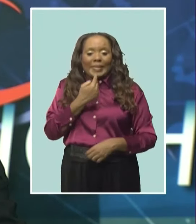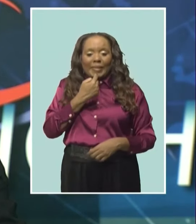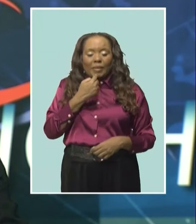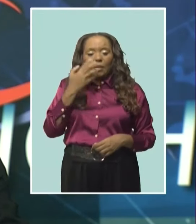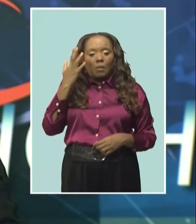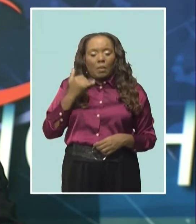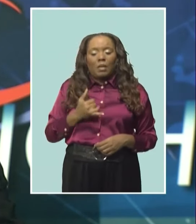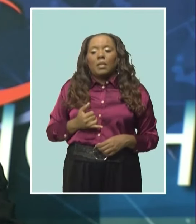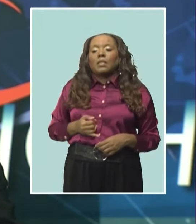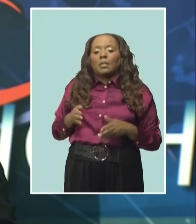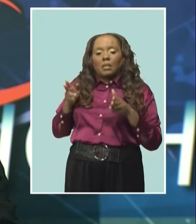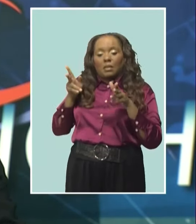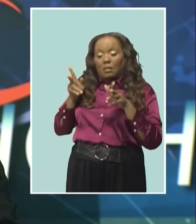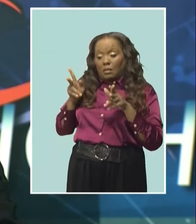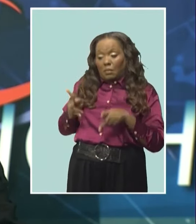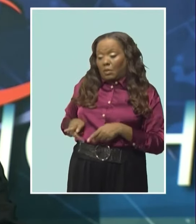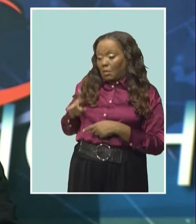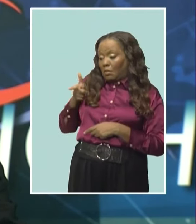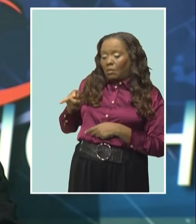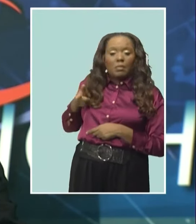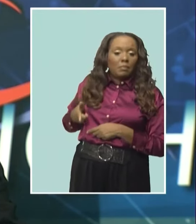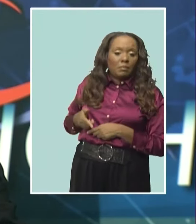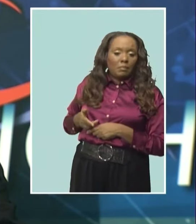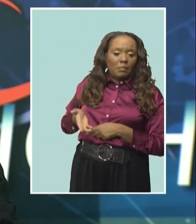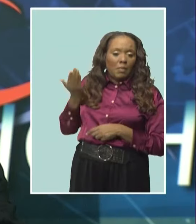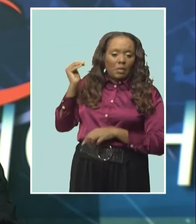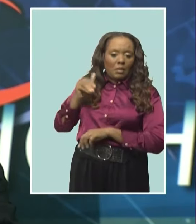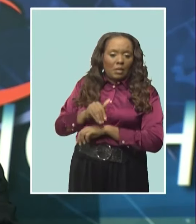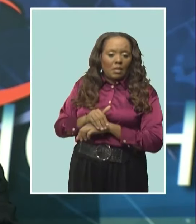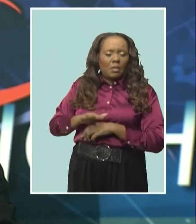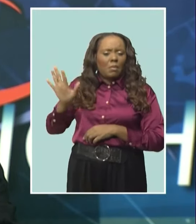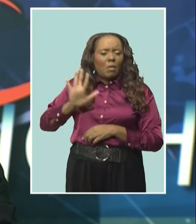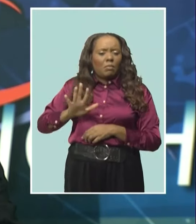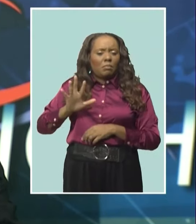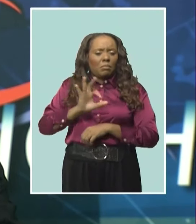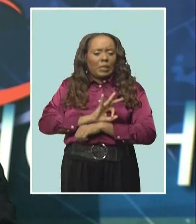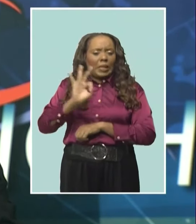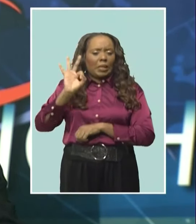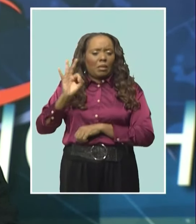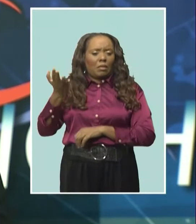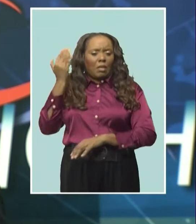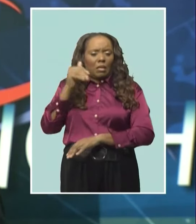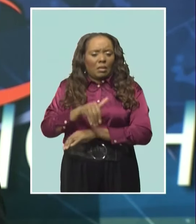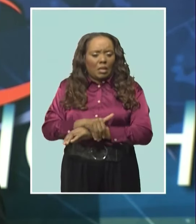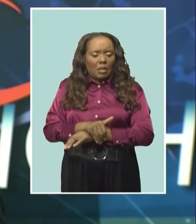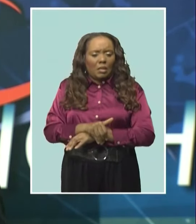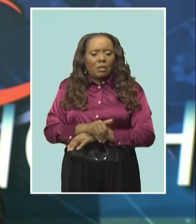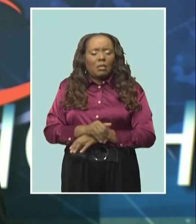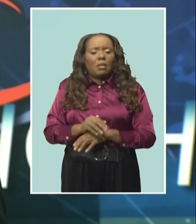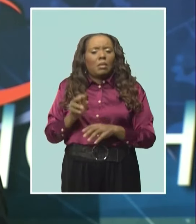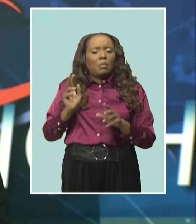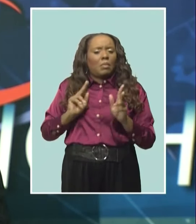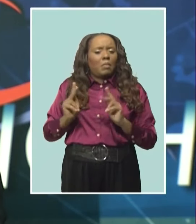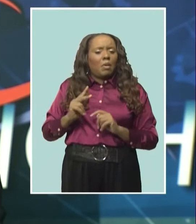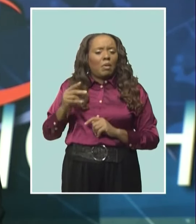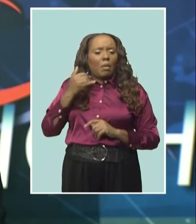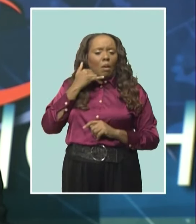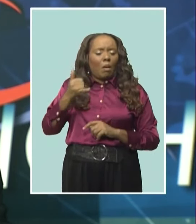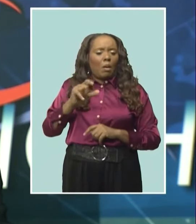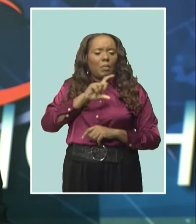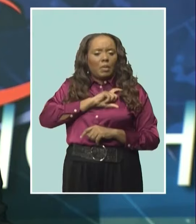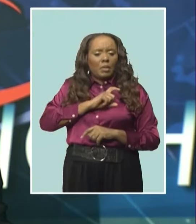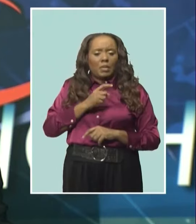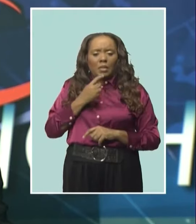being shot last night. Police say they received a call about 9 o'clock that a man had been shot and collapsed in the road